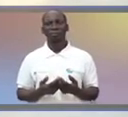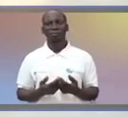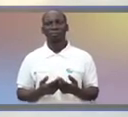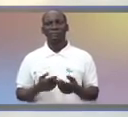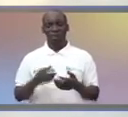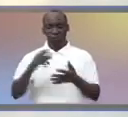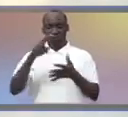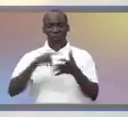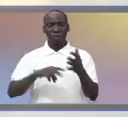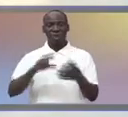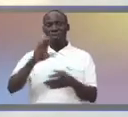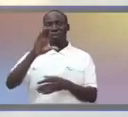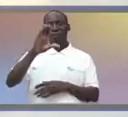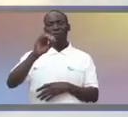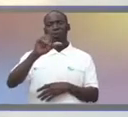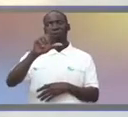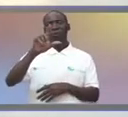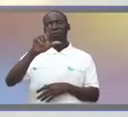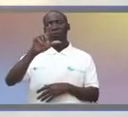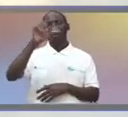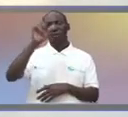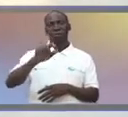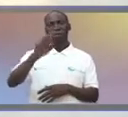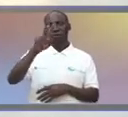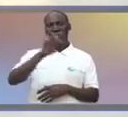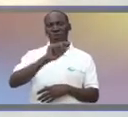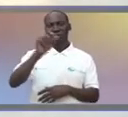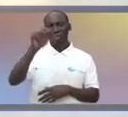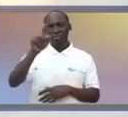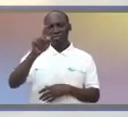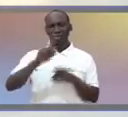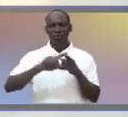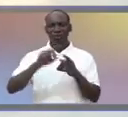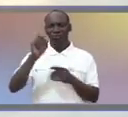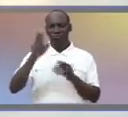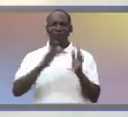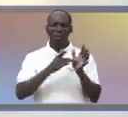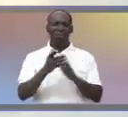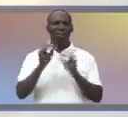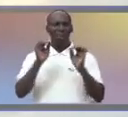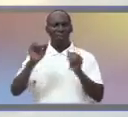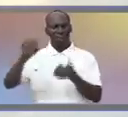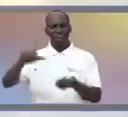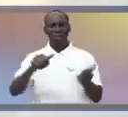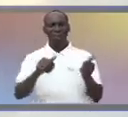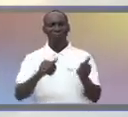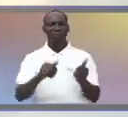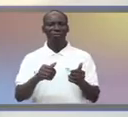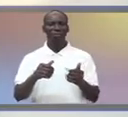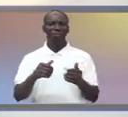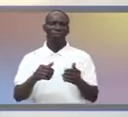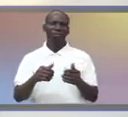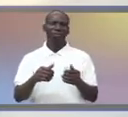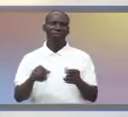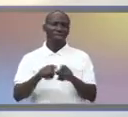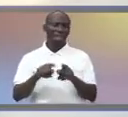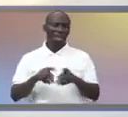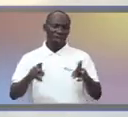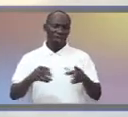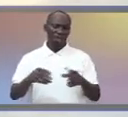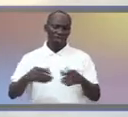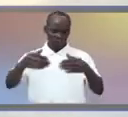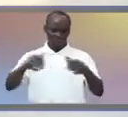to Colossians chapter 2, verses 11 and 12, the same thing is mentioned there. We are going to read. Say, you call Colossians for me,